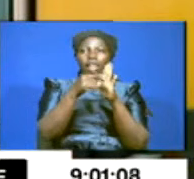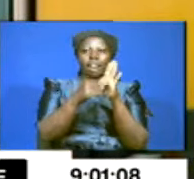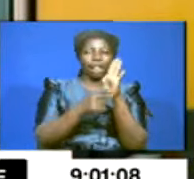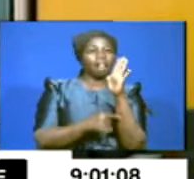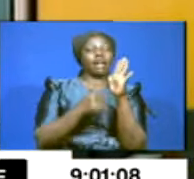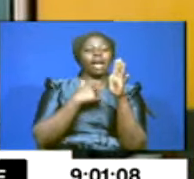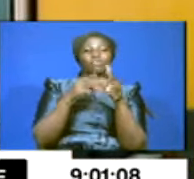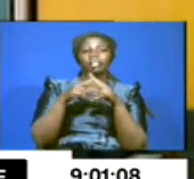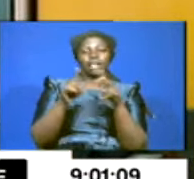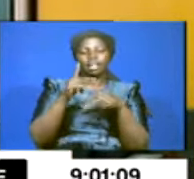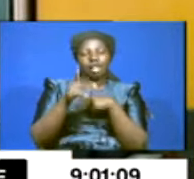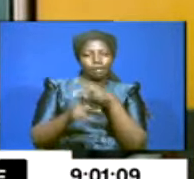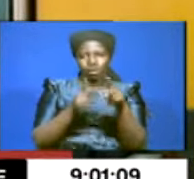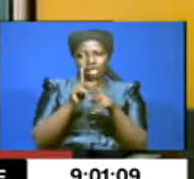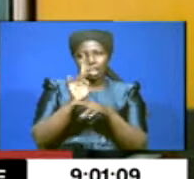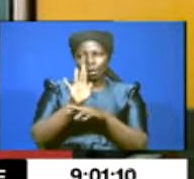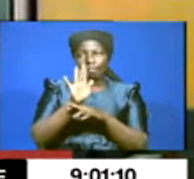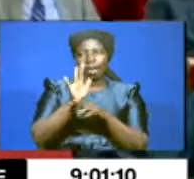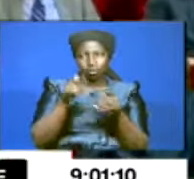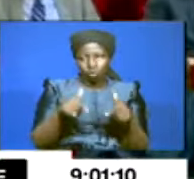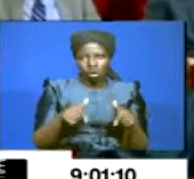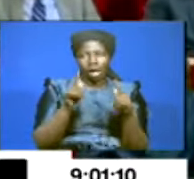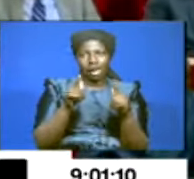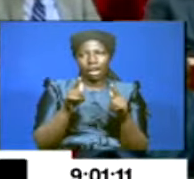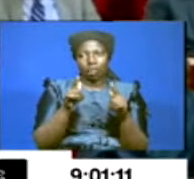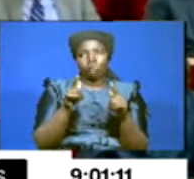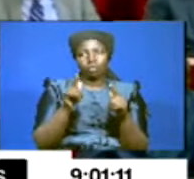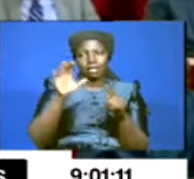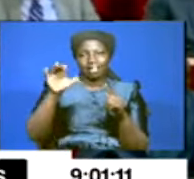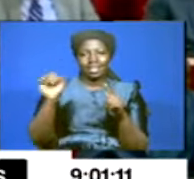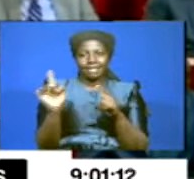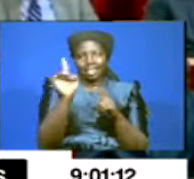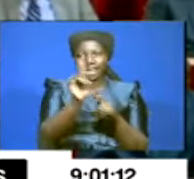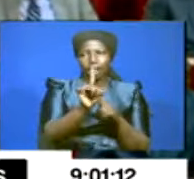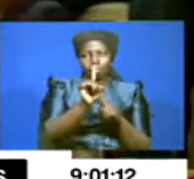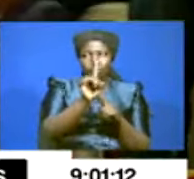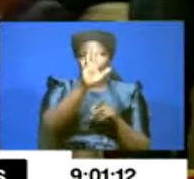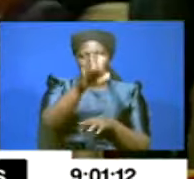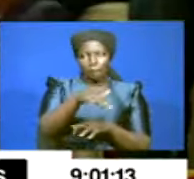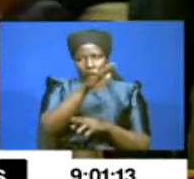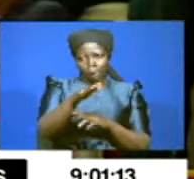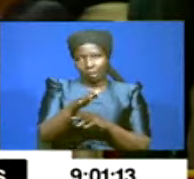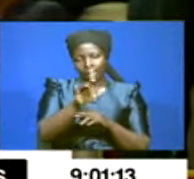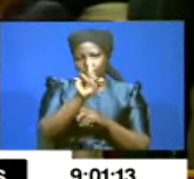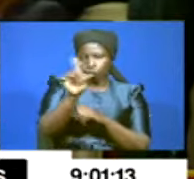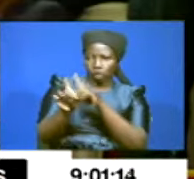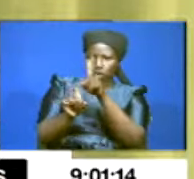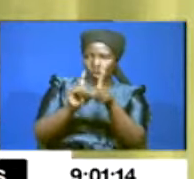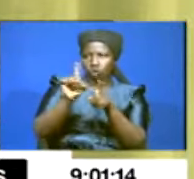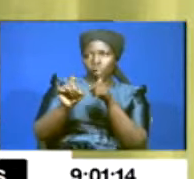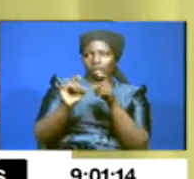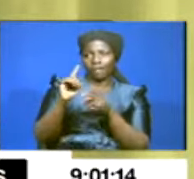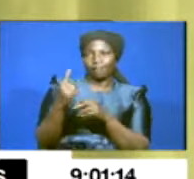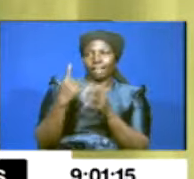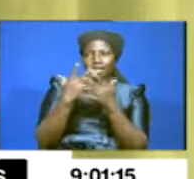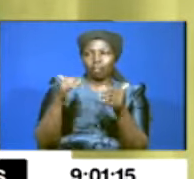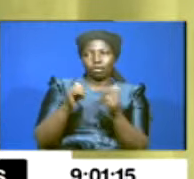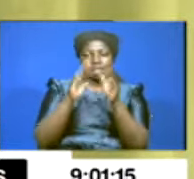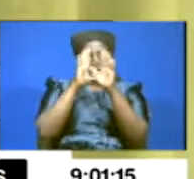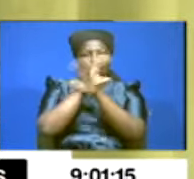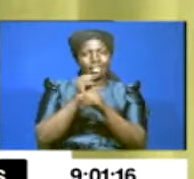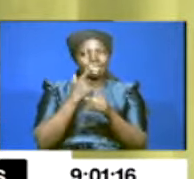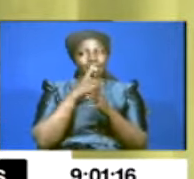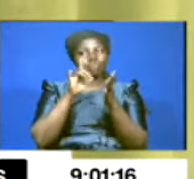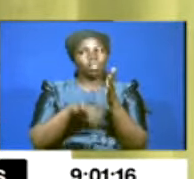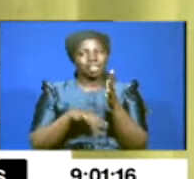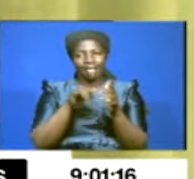Parliament in plenary to answer questions by members. The past dispensation, the President says, has been disorderly.